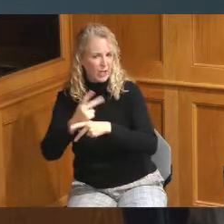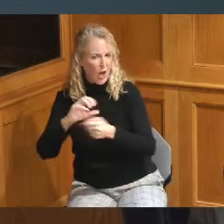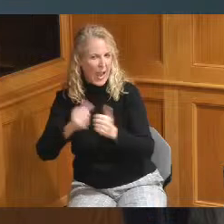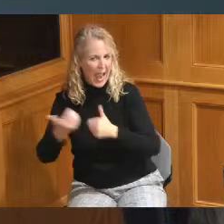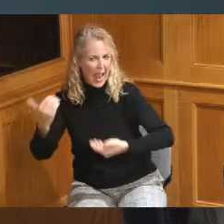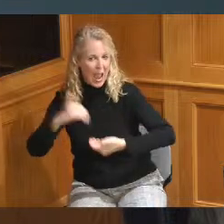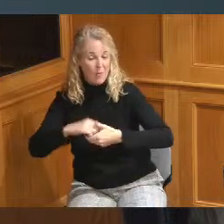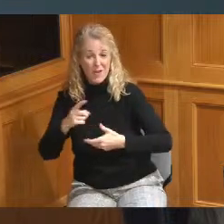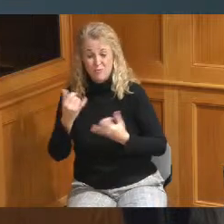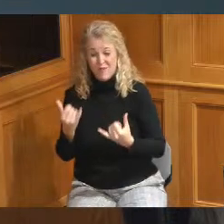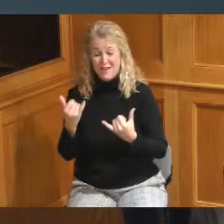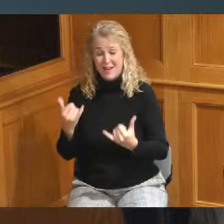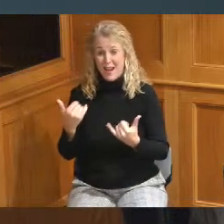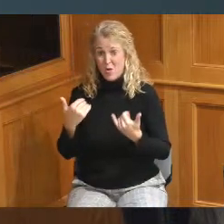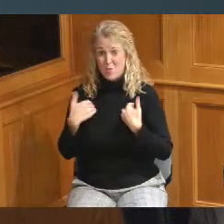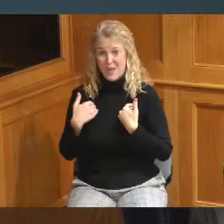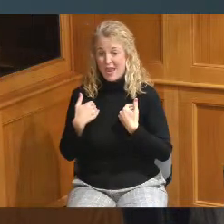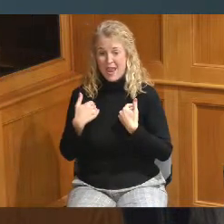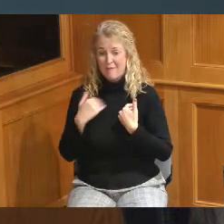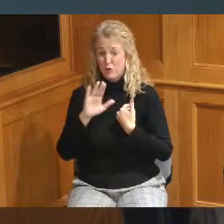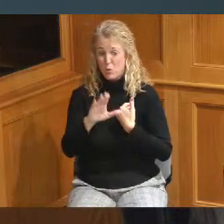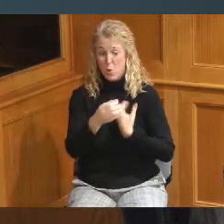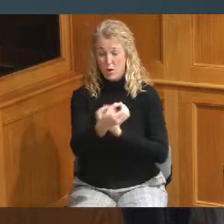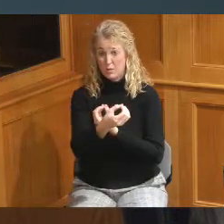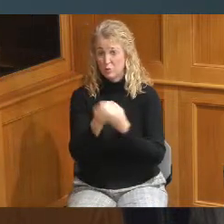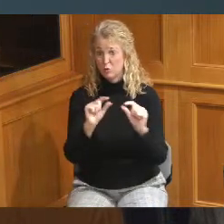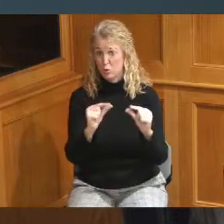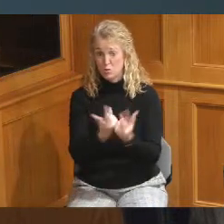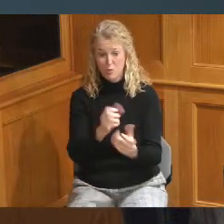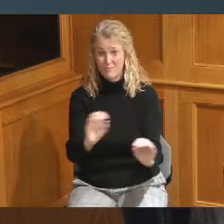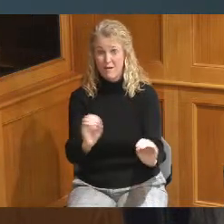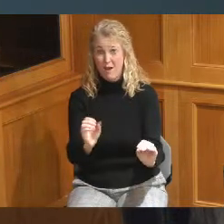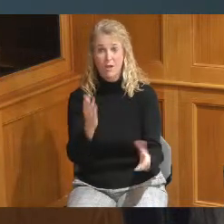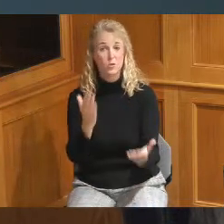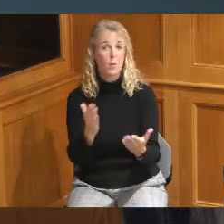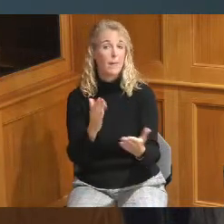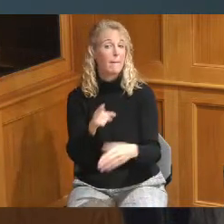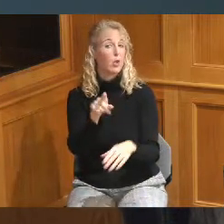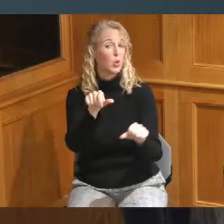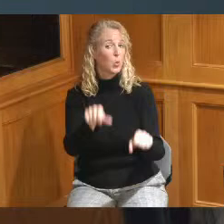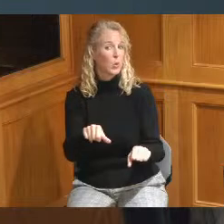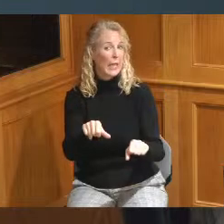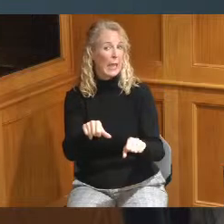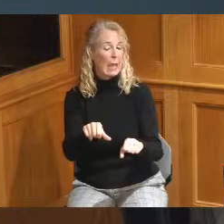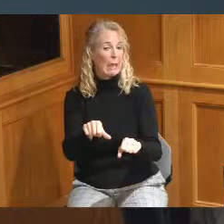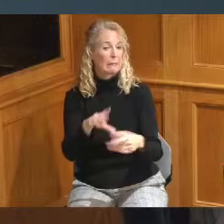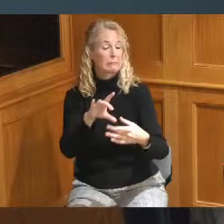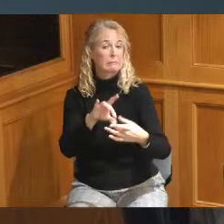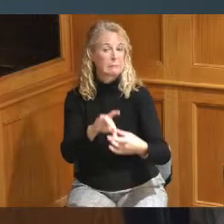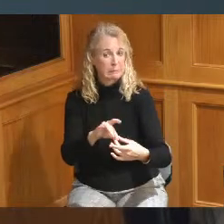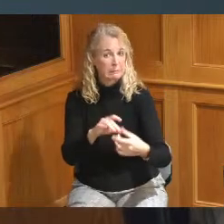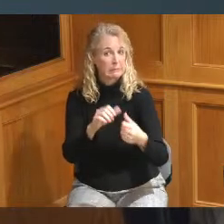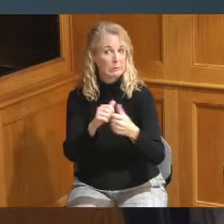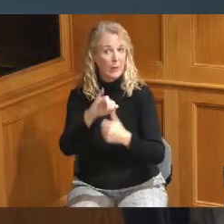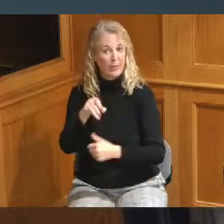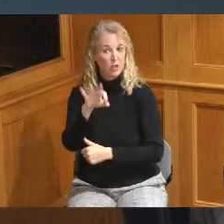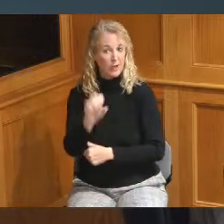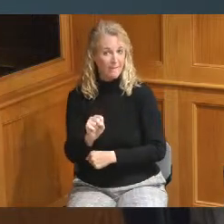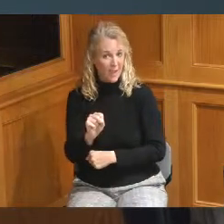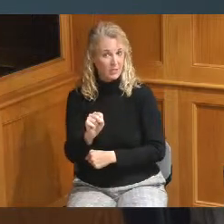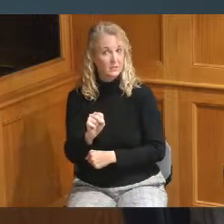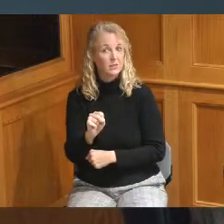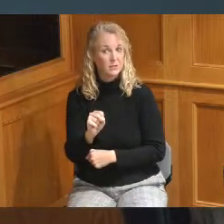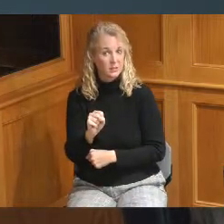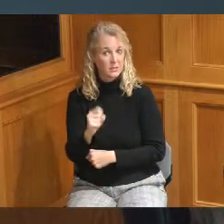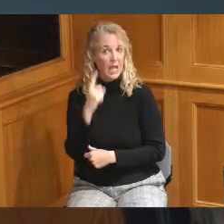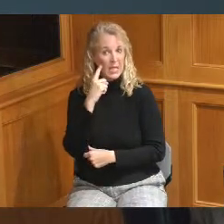we don't have something like what you have. So there may be something, Alice connecting her with others,